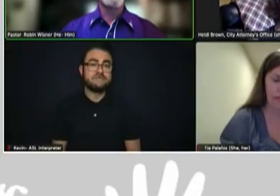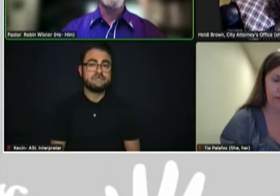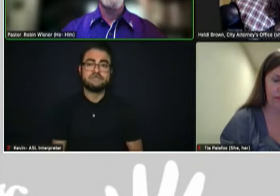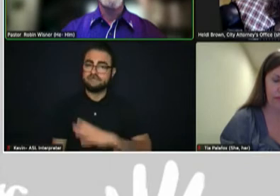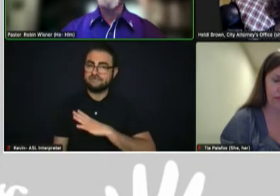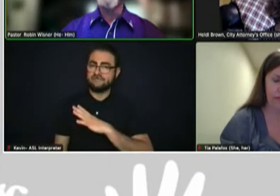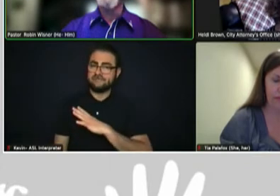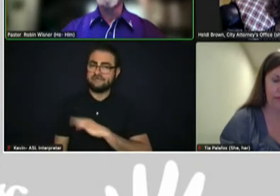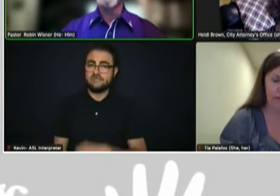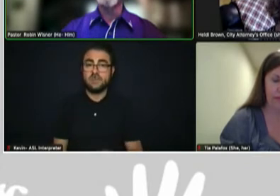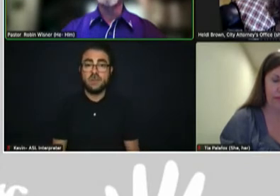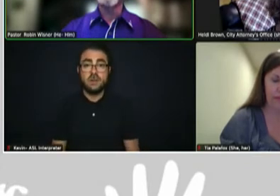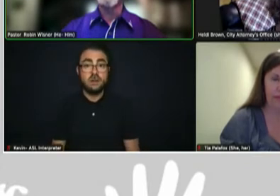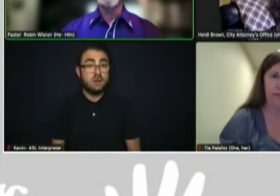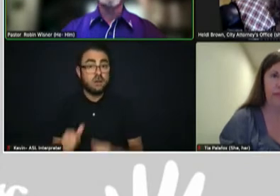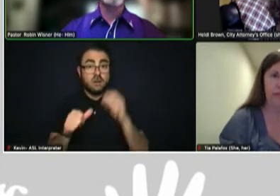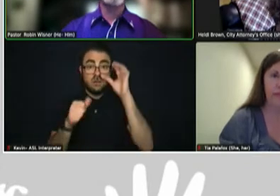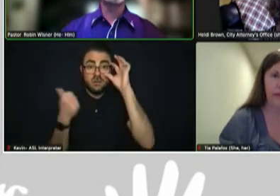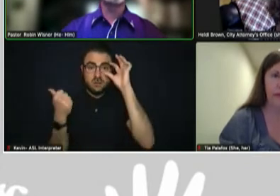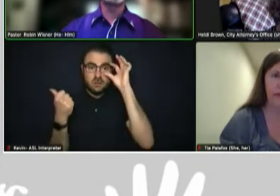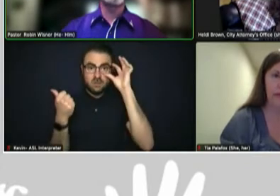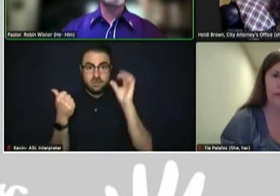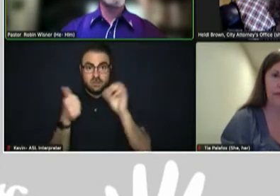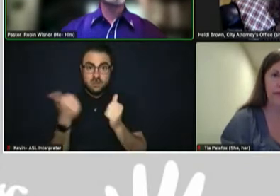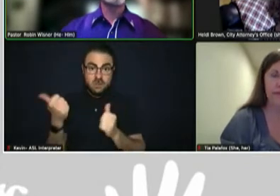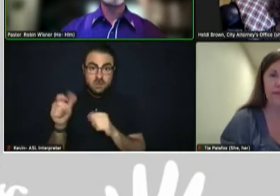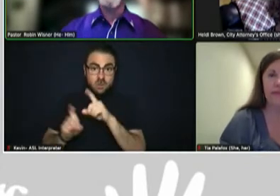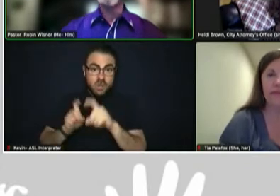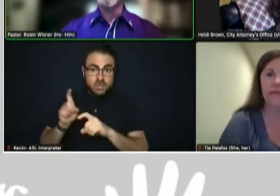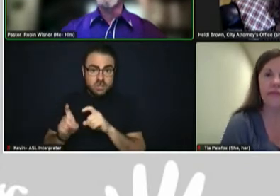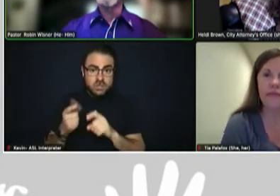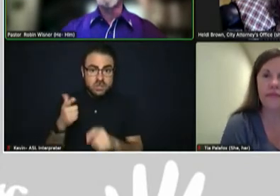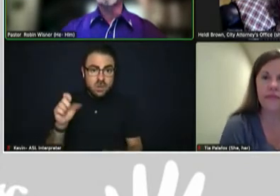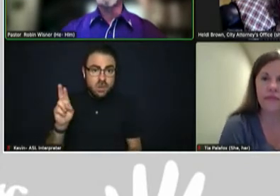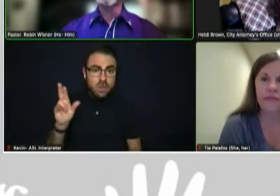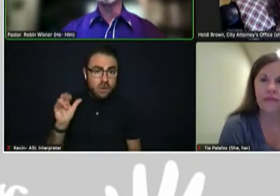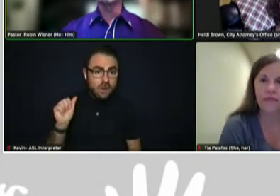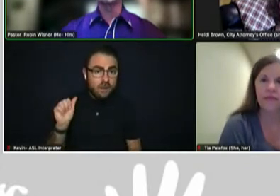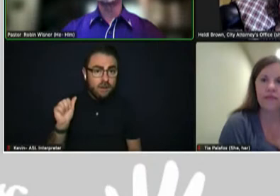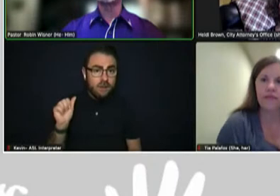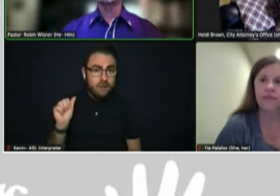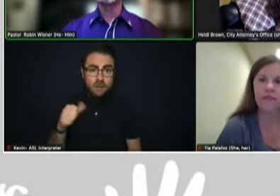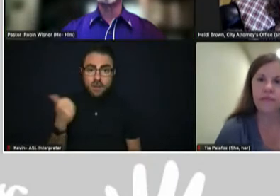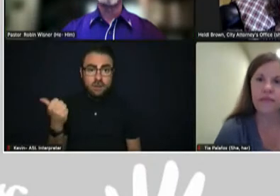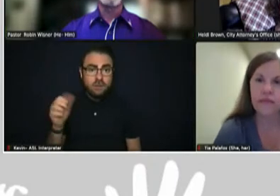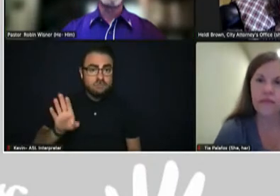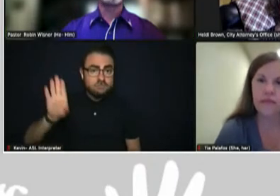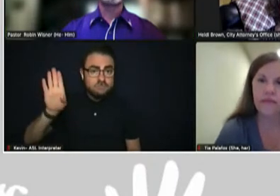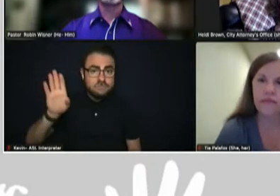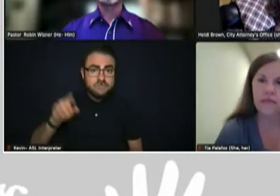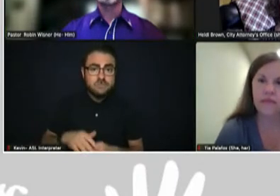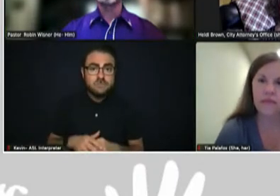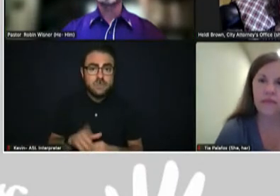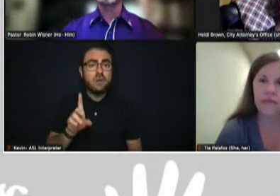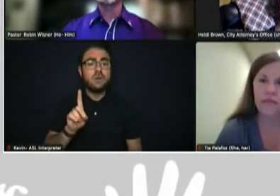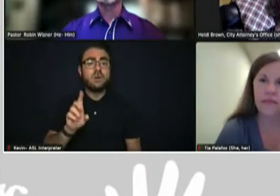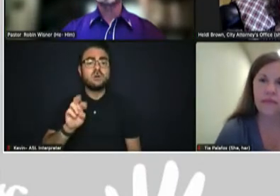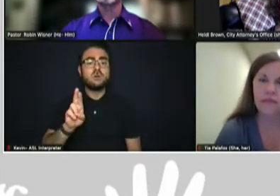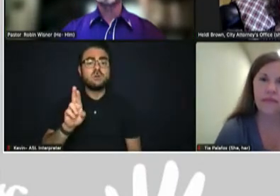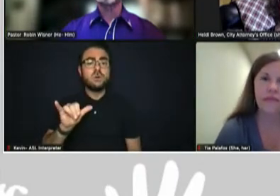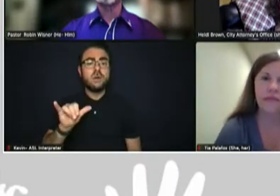We'll turn. Was there any other questions, Dory? I did not, or any other hands? I think in the